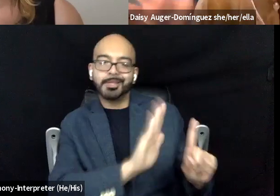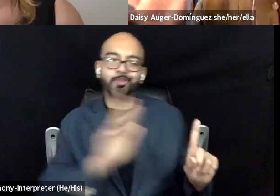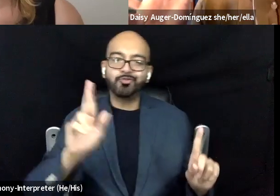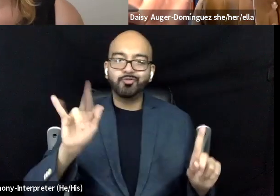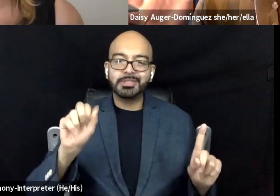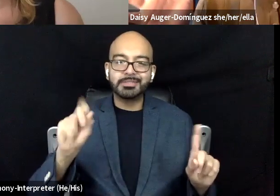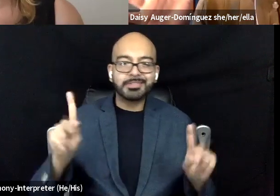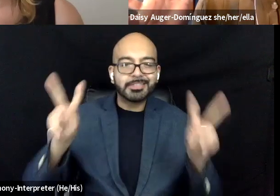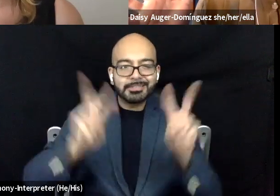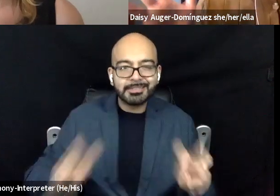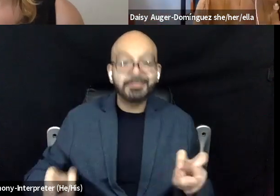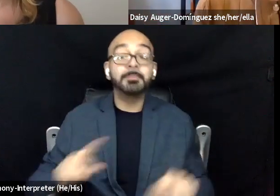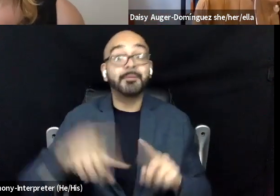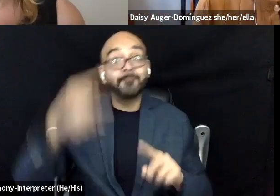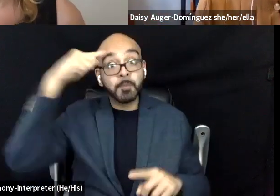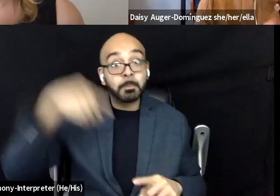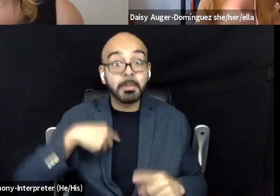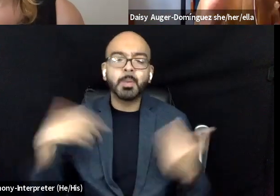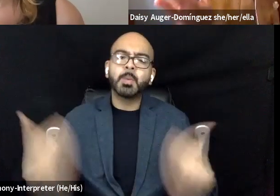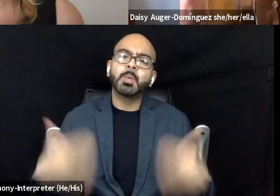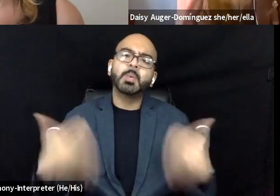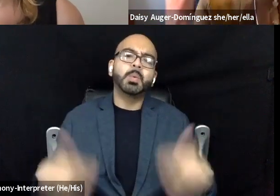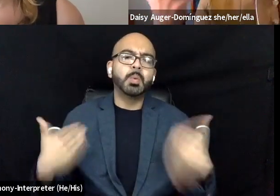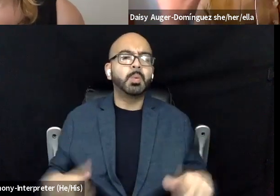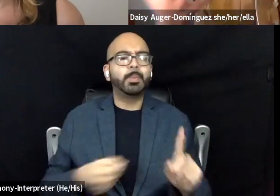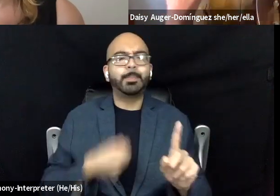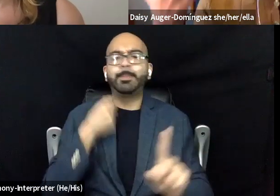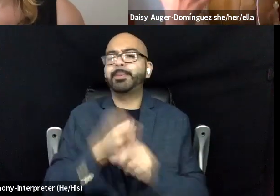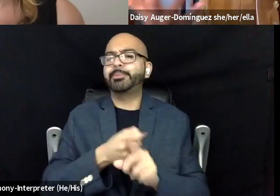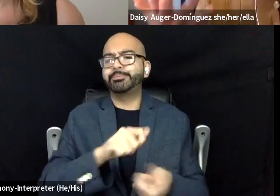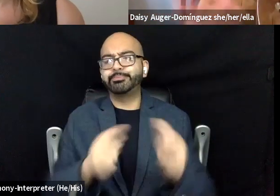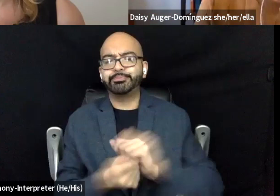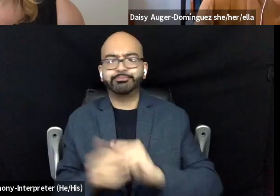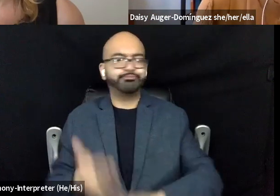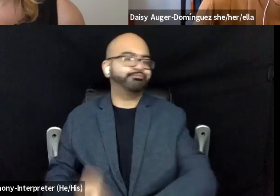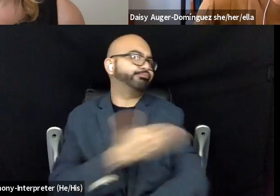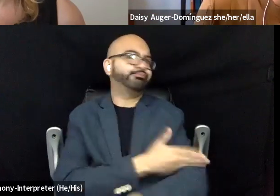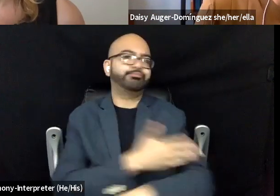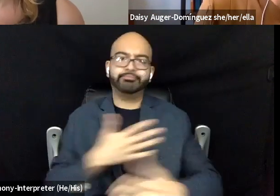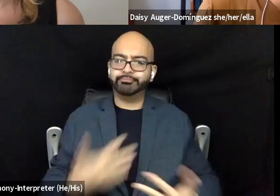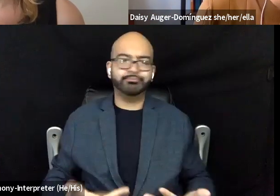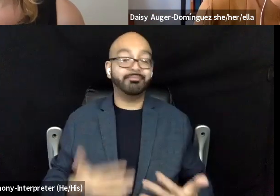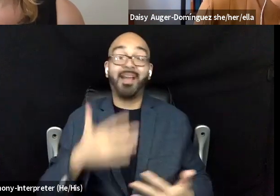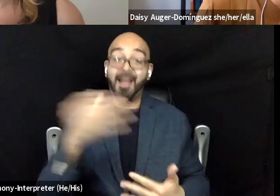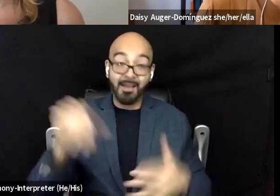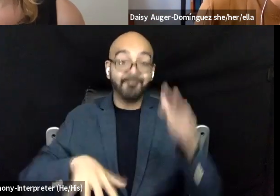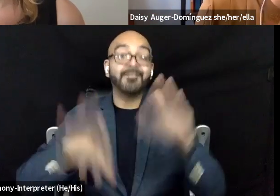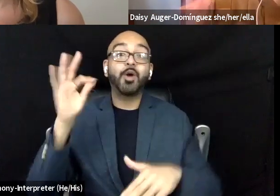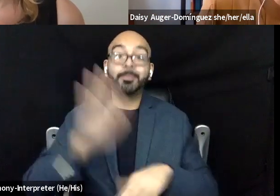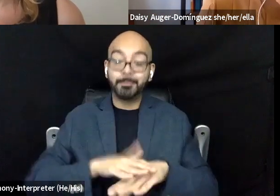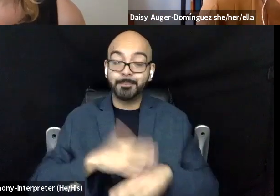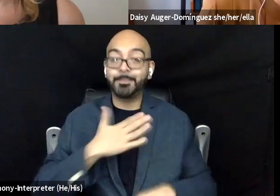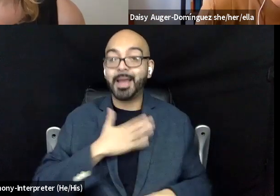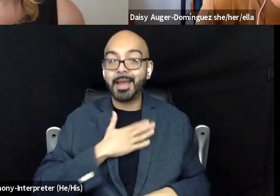a life-transforming opportunity for me. And this is when I truly found my calling, and I launched the